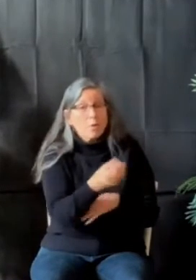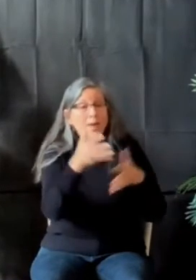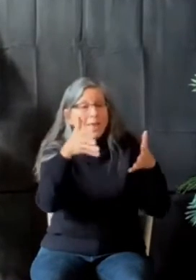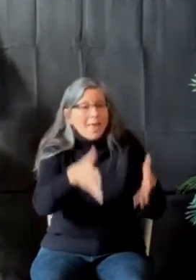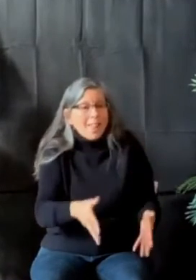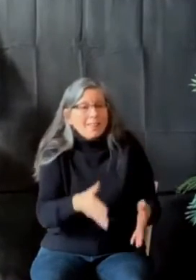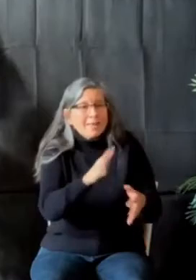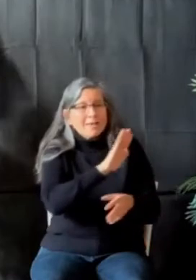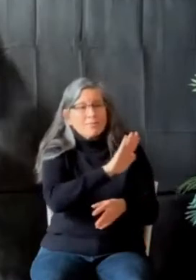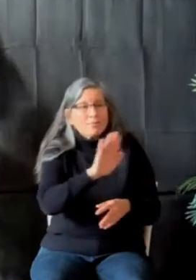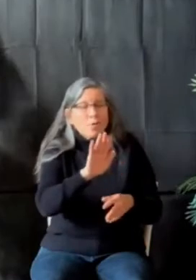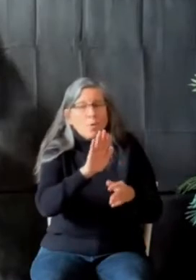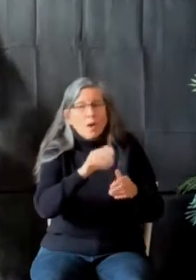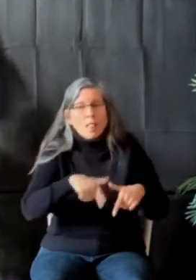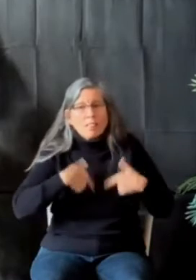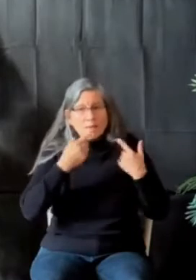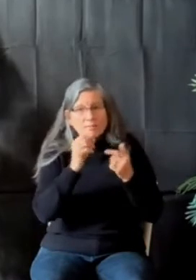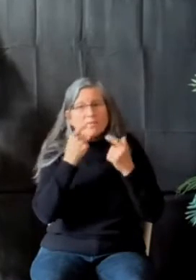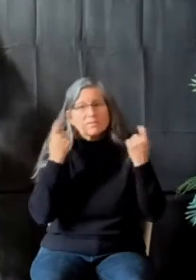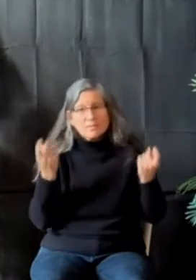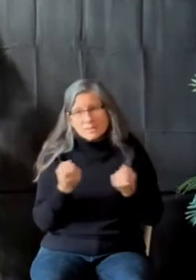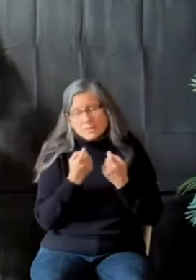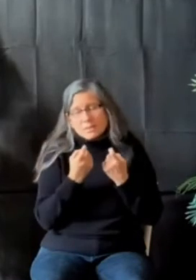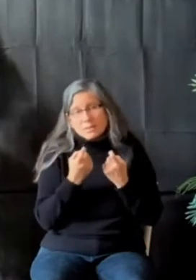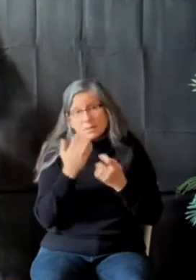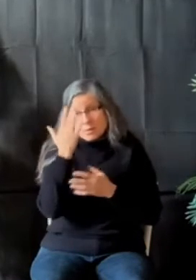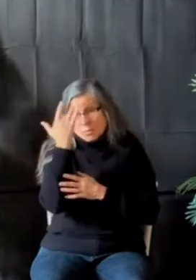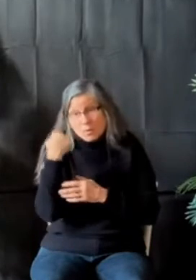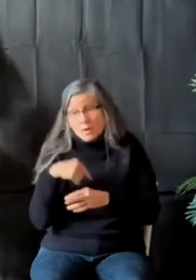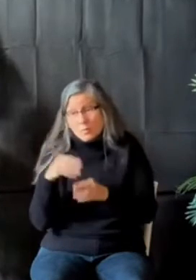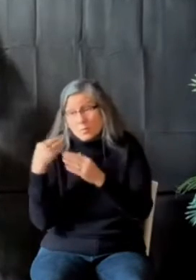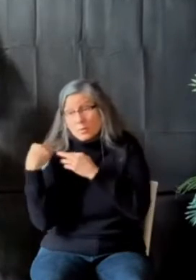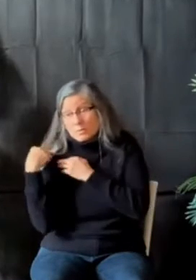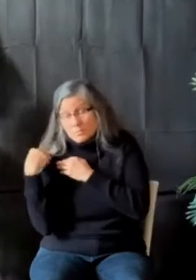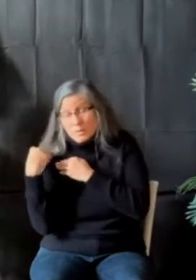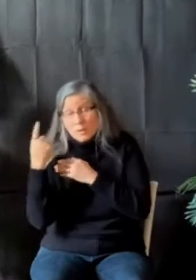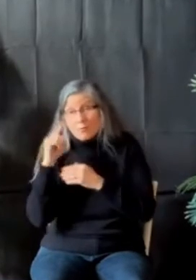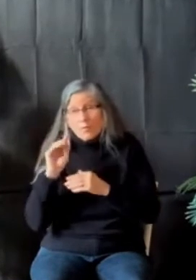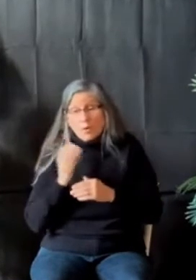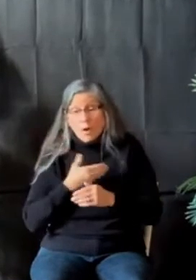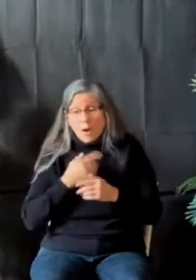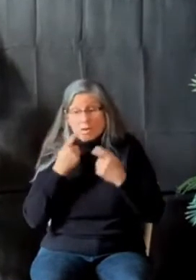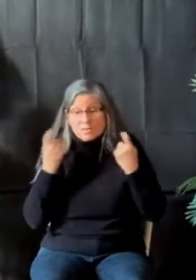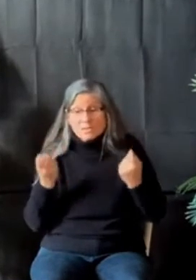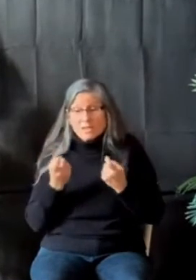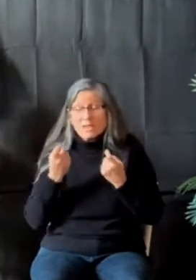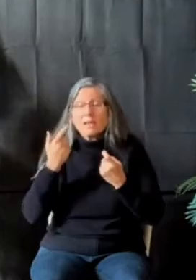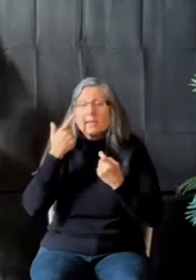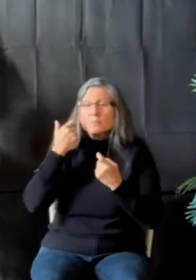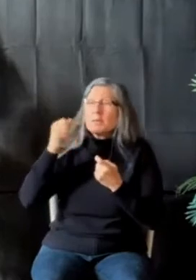sin. The reason that we're responsible for our sin is because of grace.